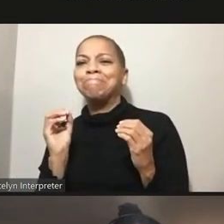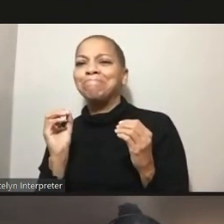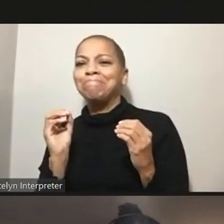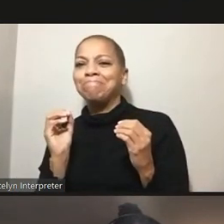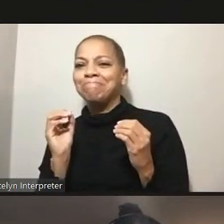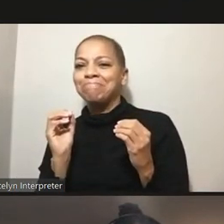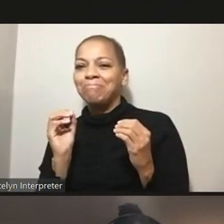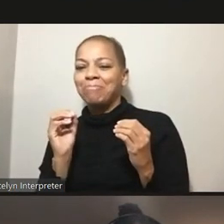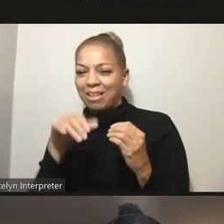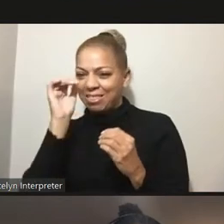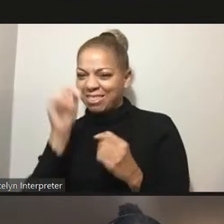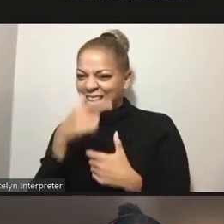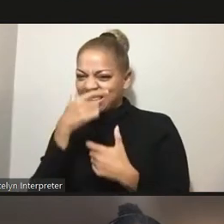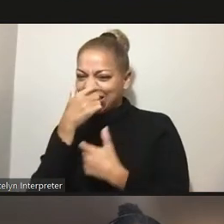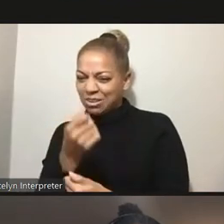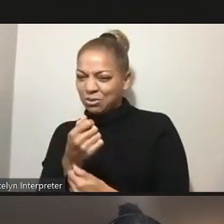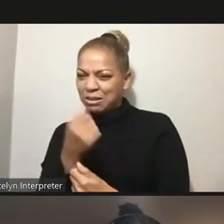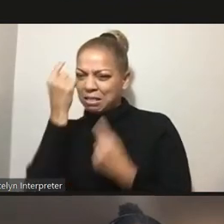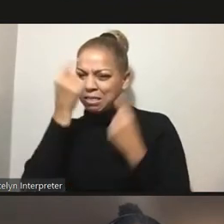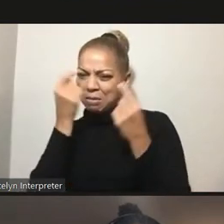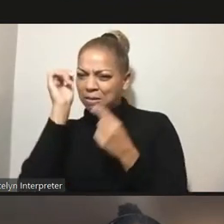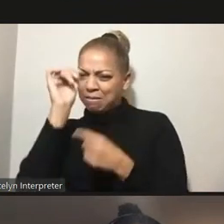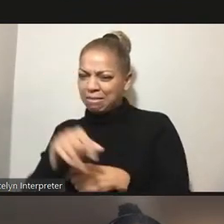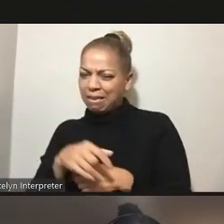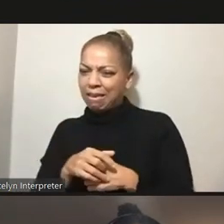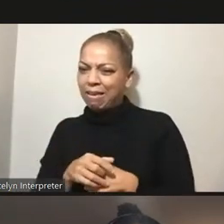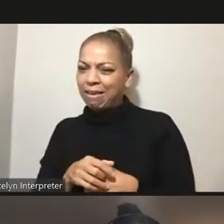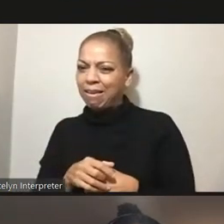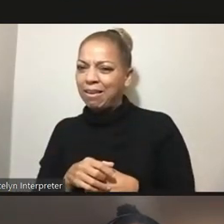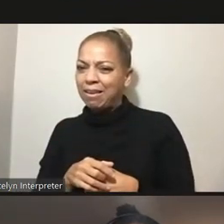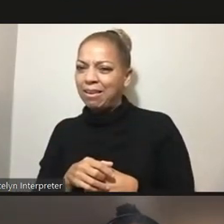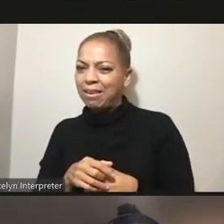That's interesting to me to think about that.